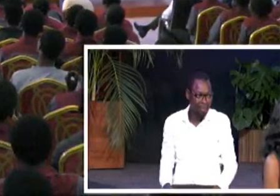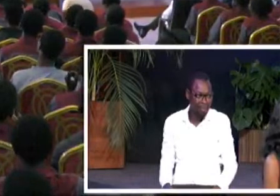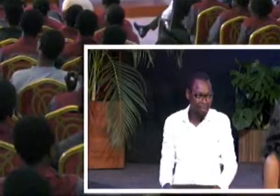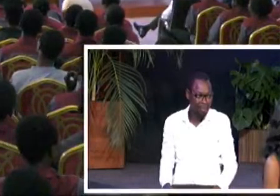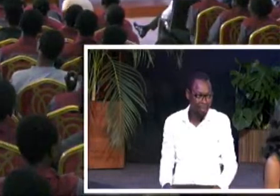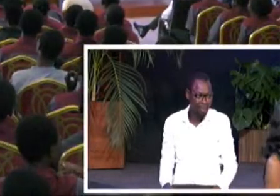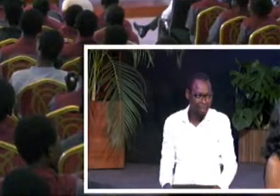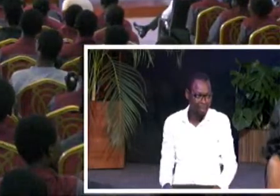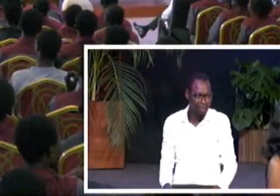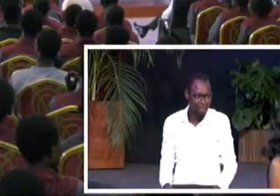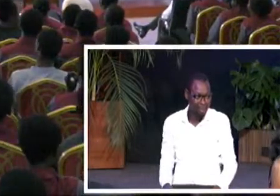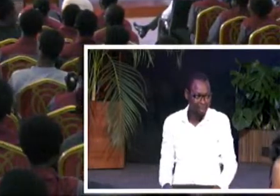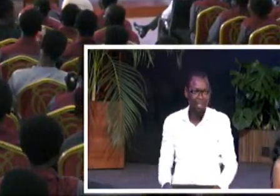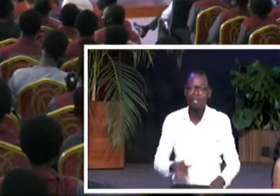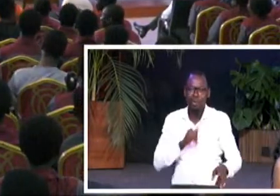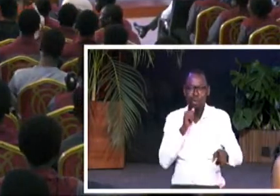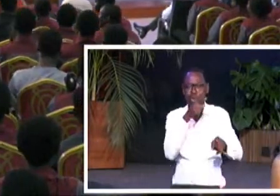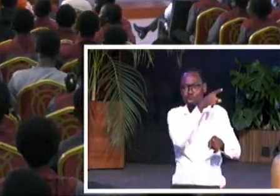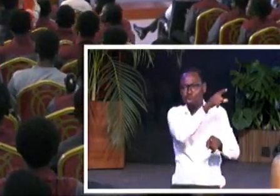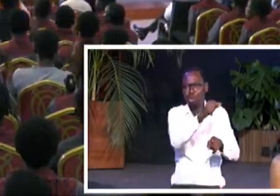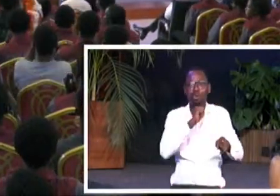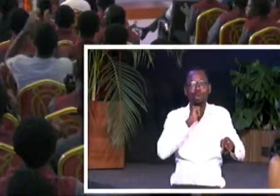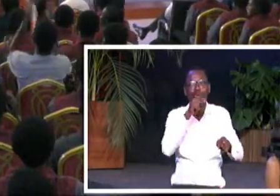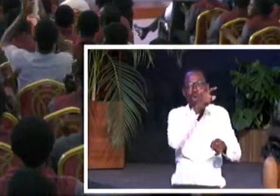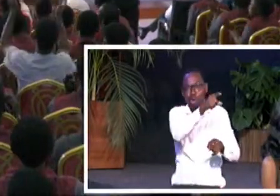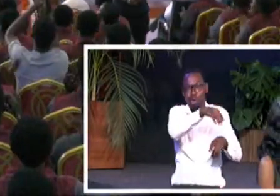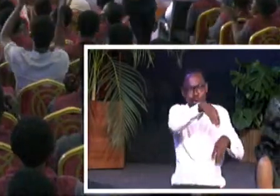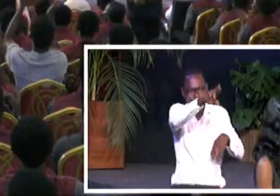It's not you, so if you want a book, so thank you very much.